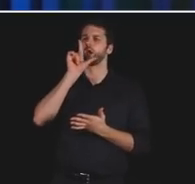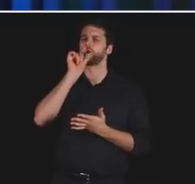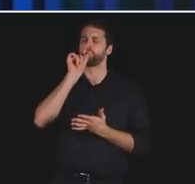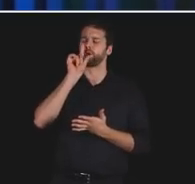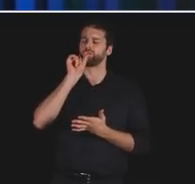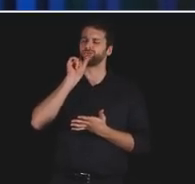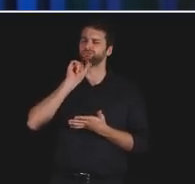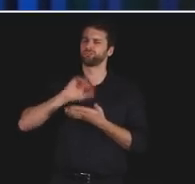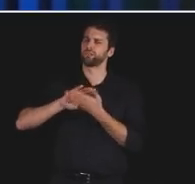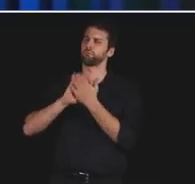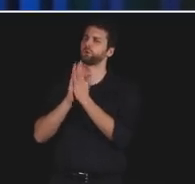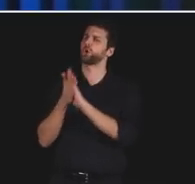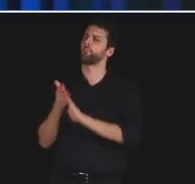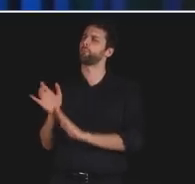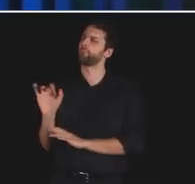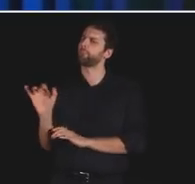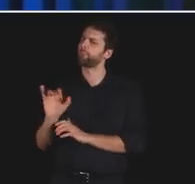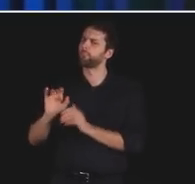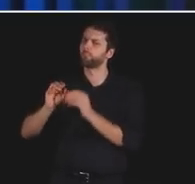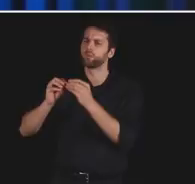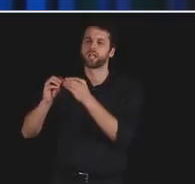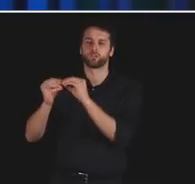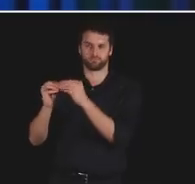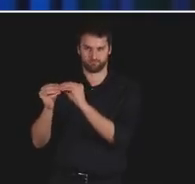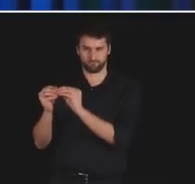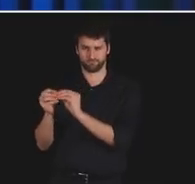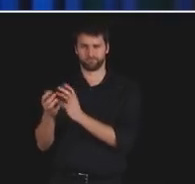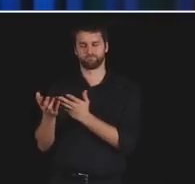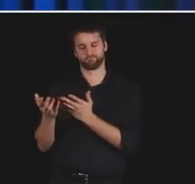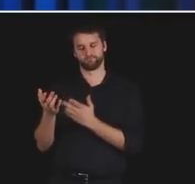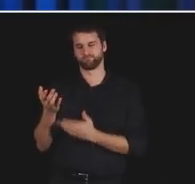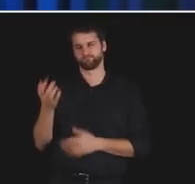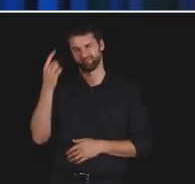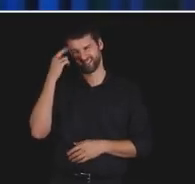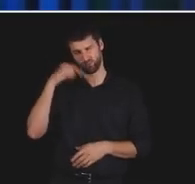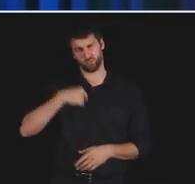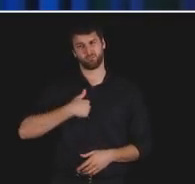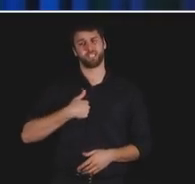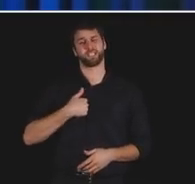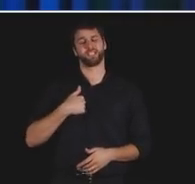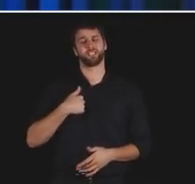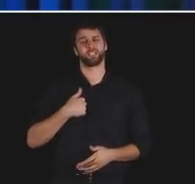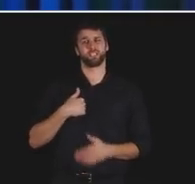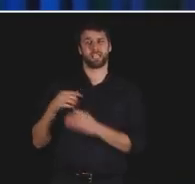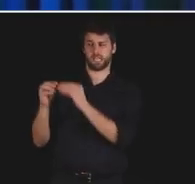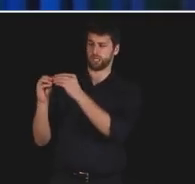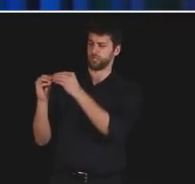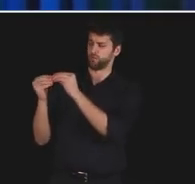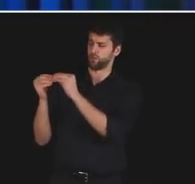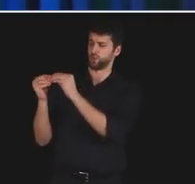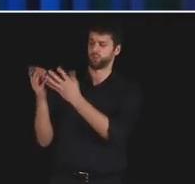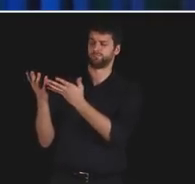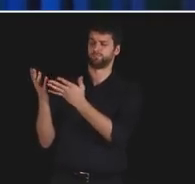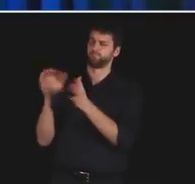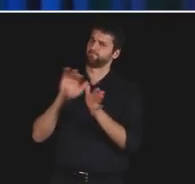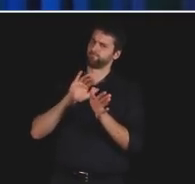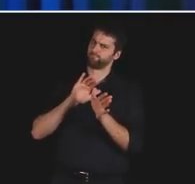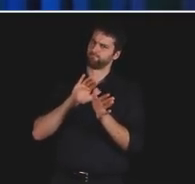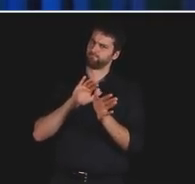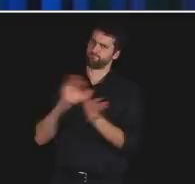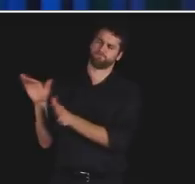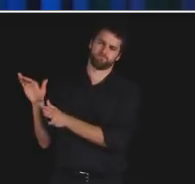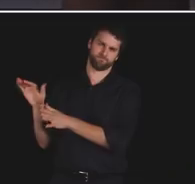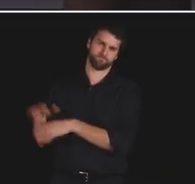bird becomes a number. And I guess for me, the numbers are the least of all of